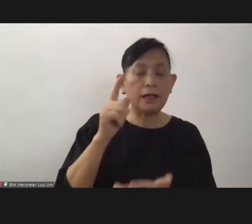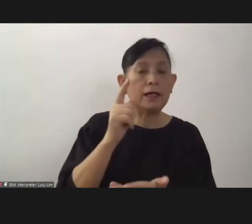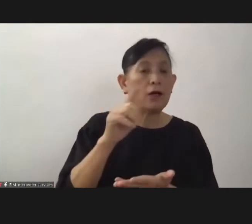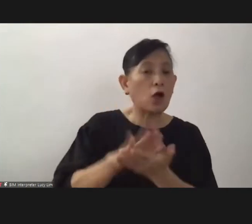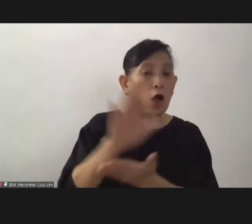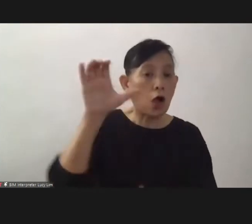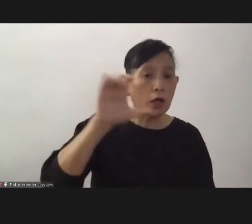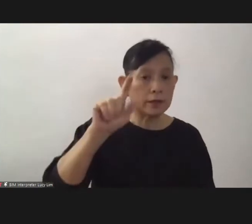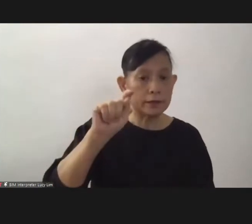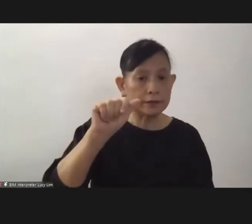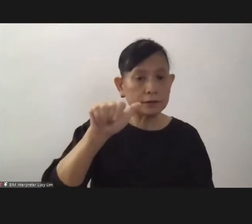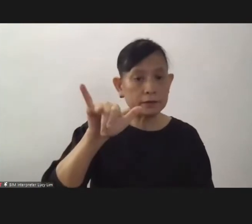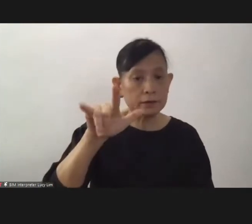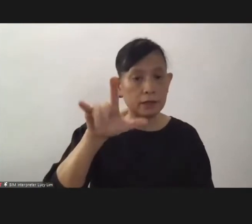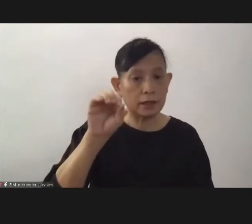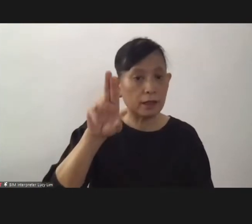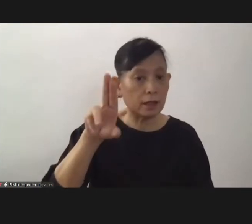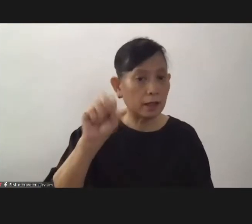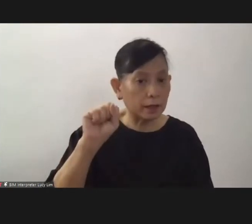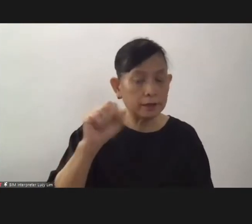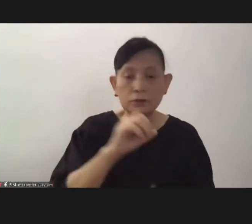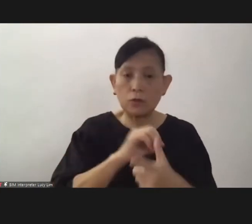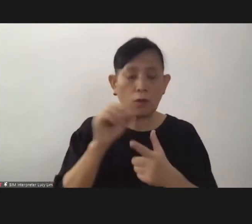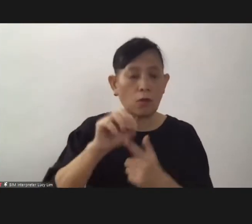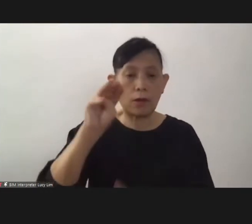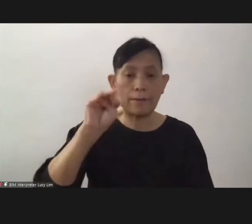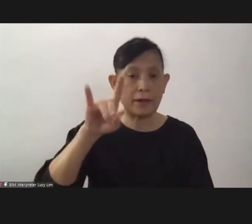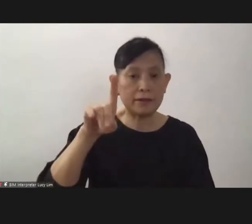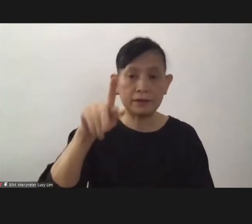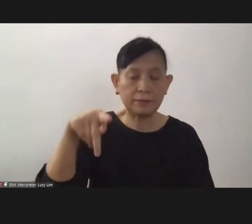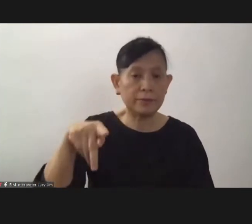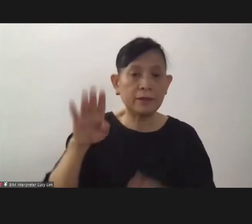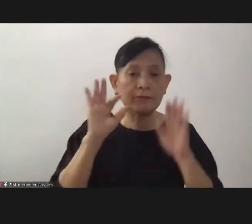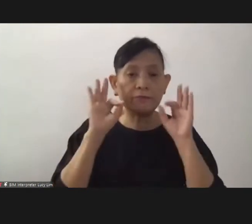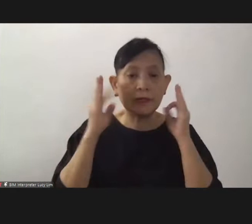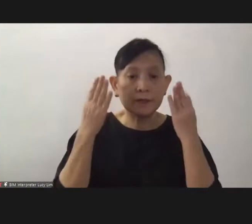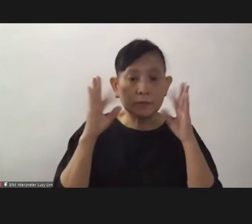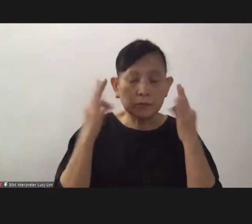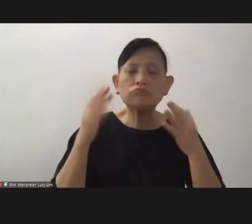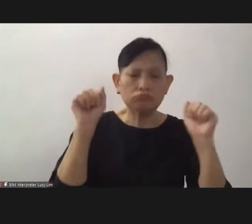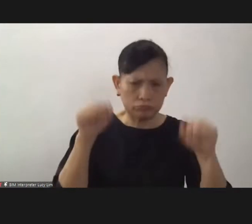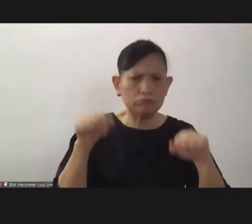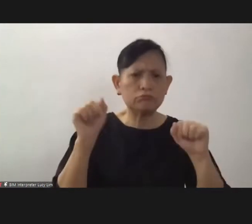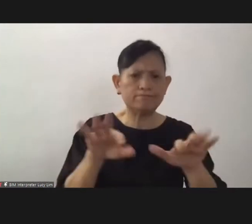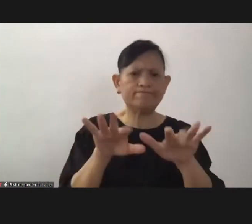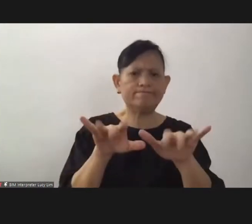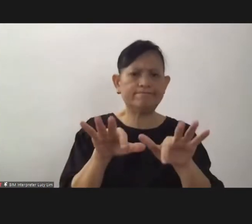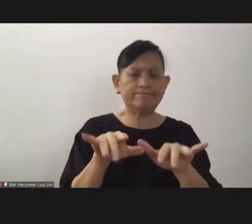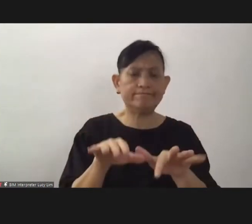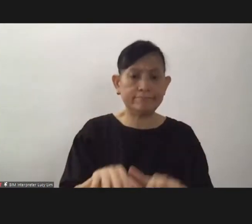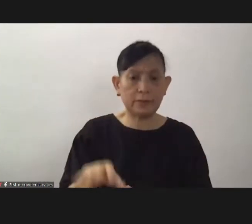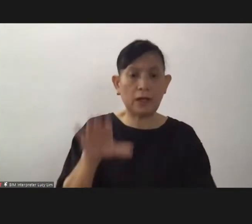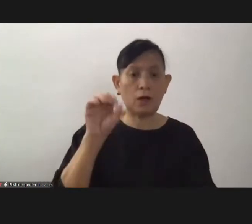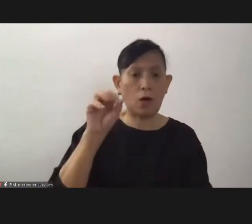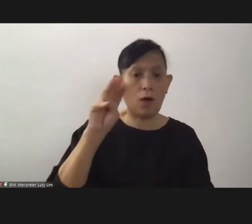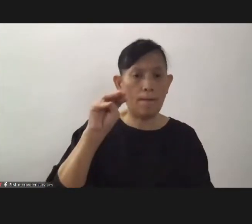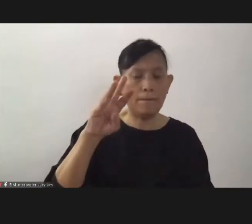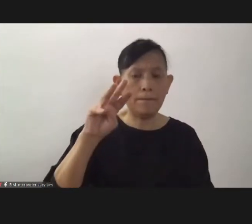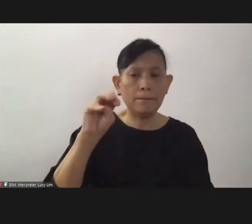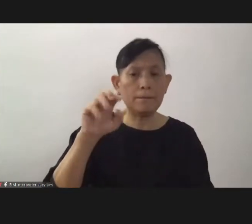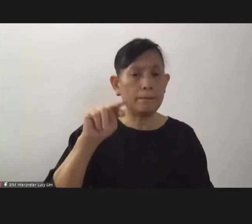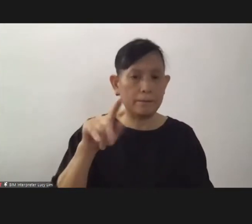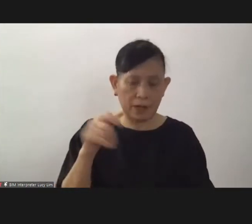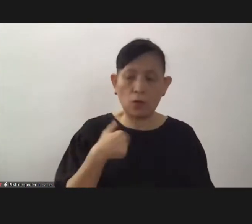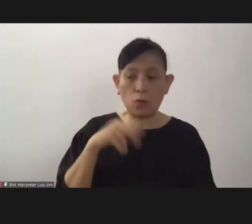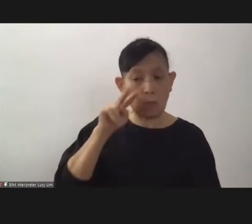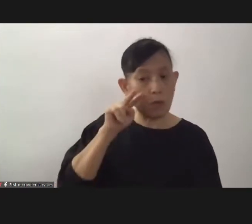any of our partners and speakers Facebook, you can also put your comments or question in the comment function. We will also